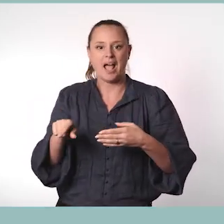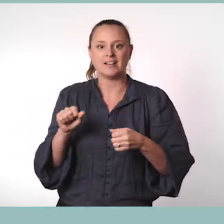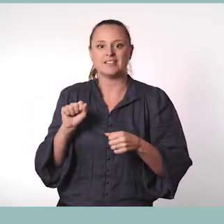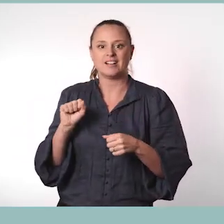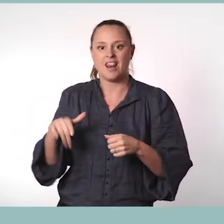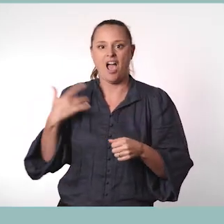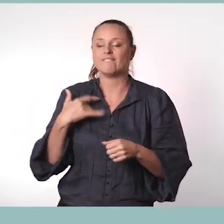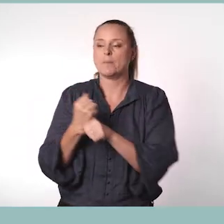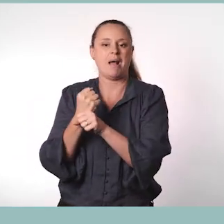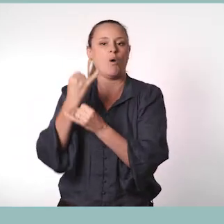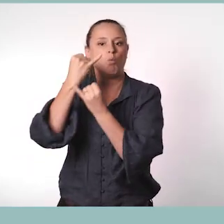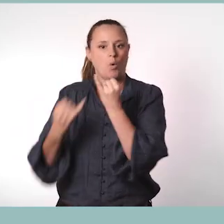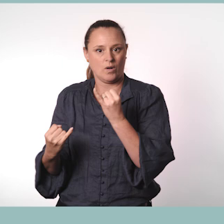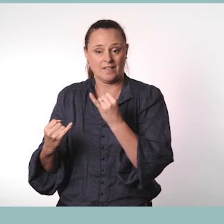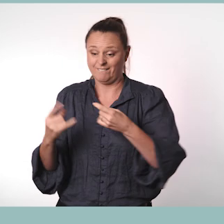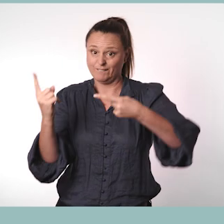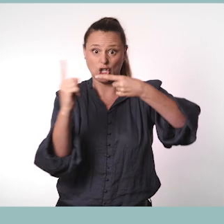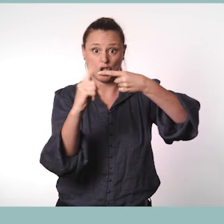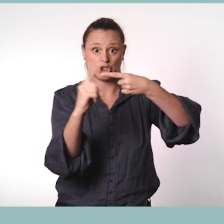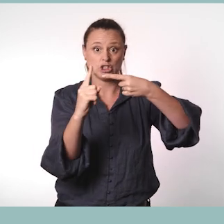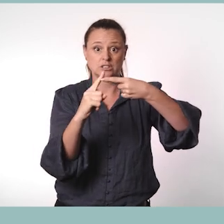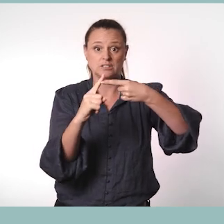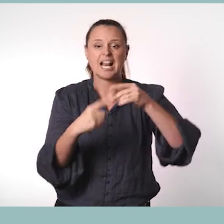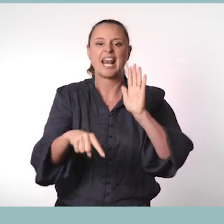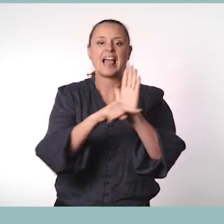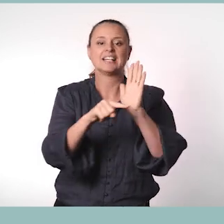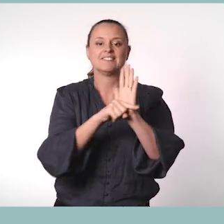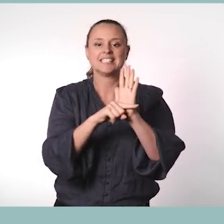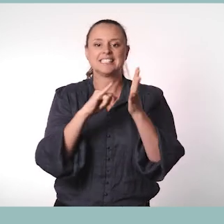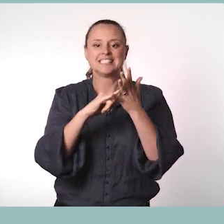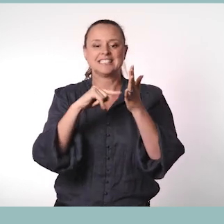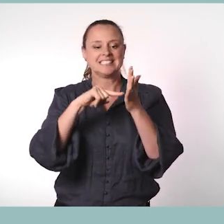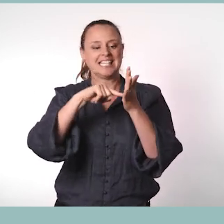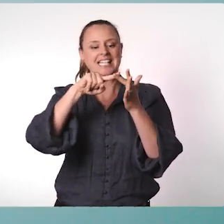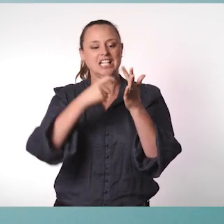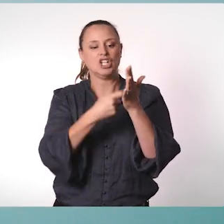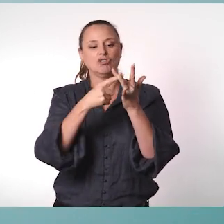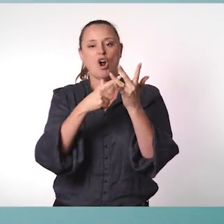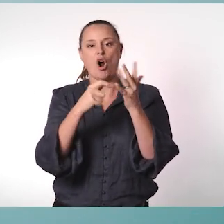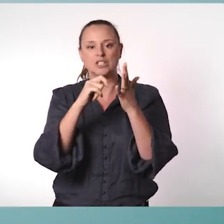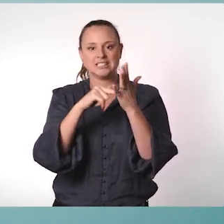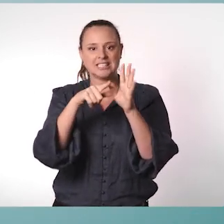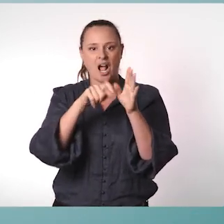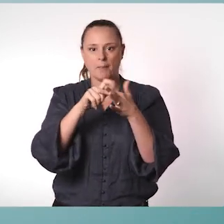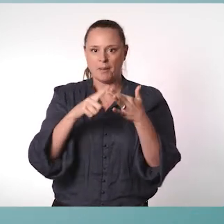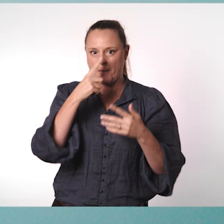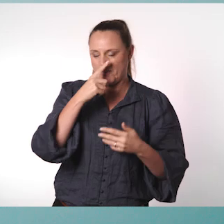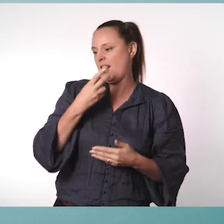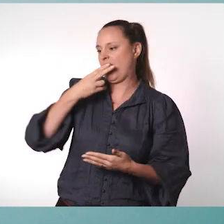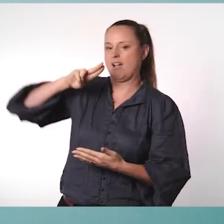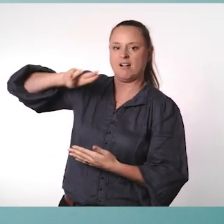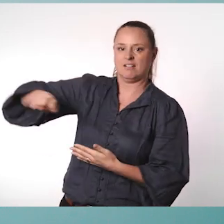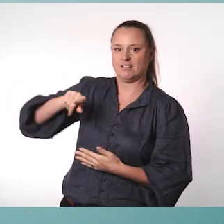disabilities. First, negative stereotypes. This is when others think of people with disabilities as helpless,